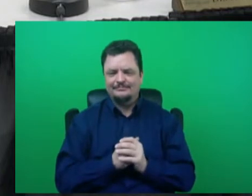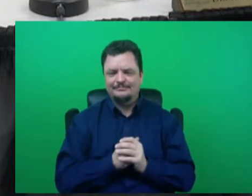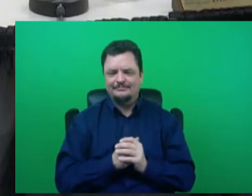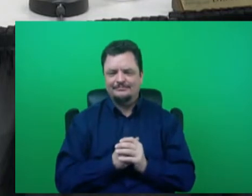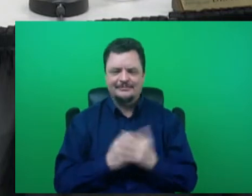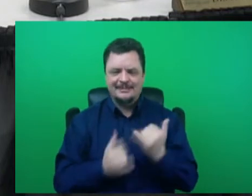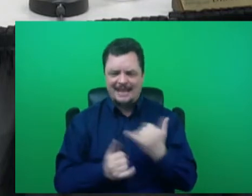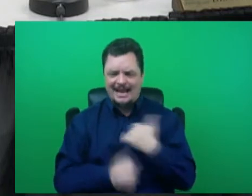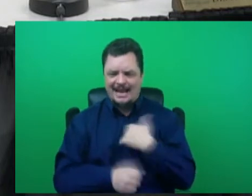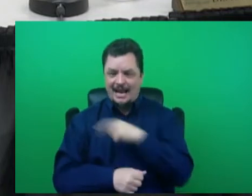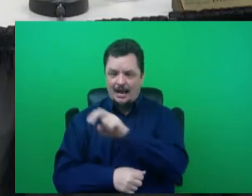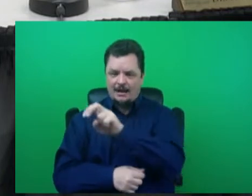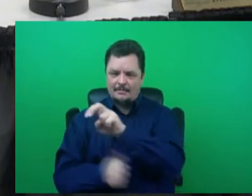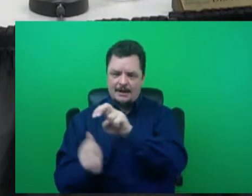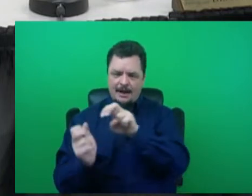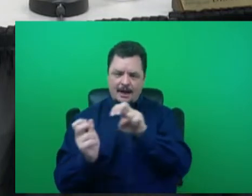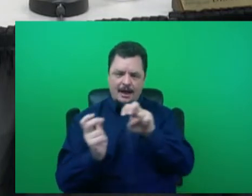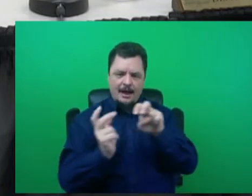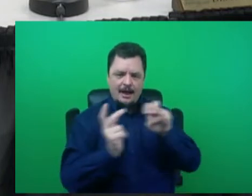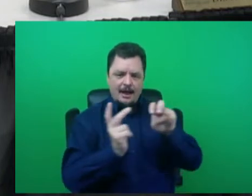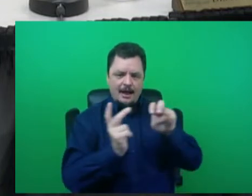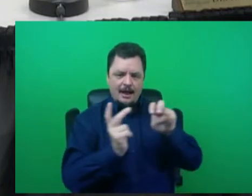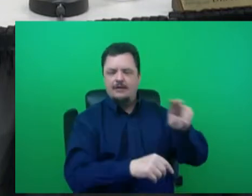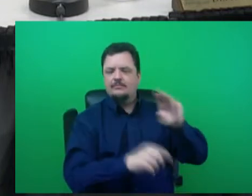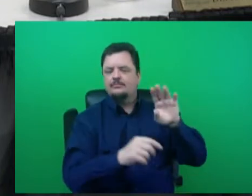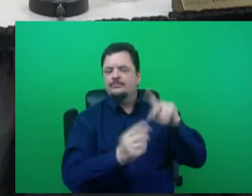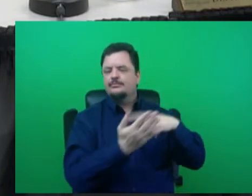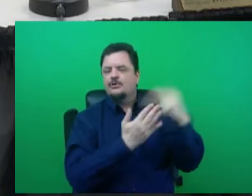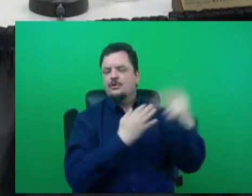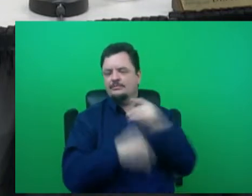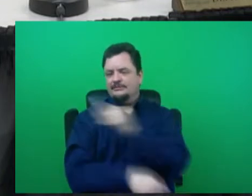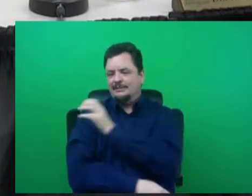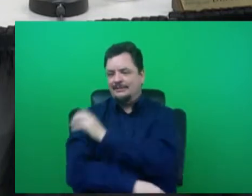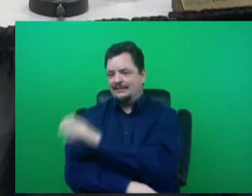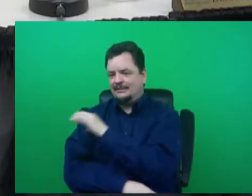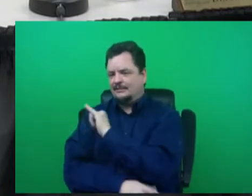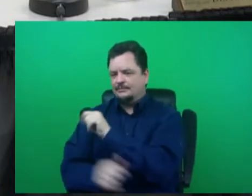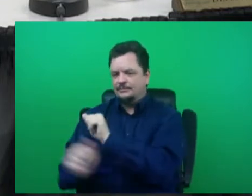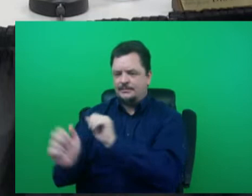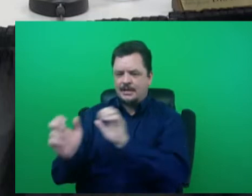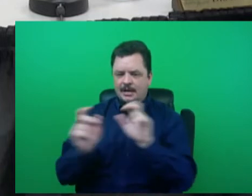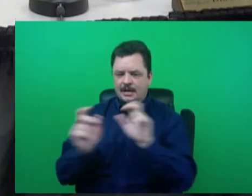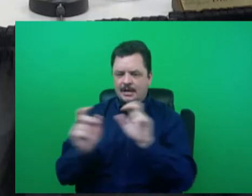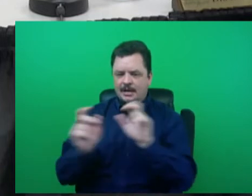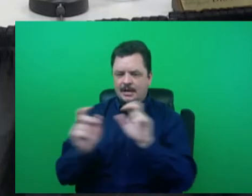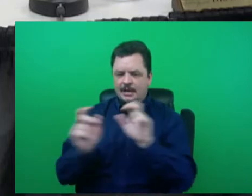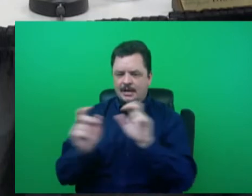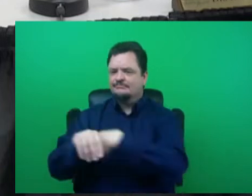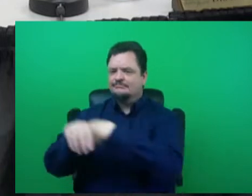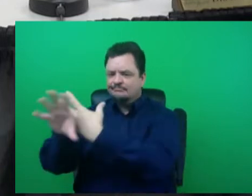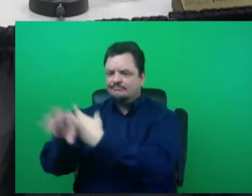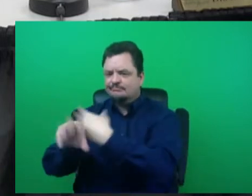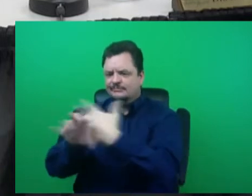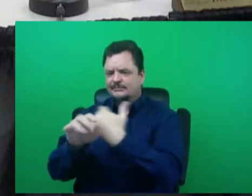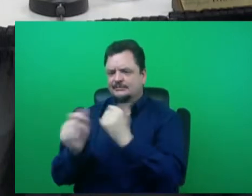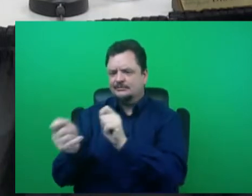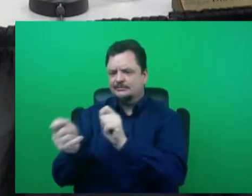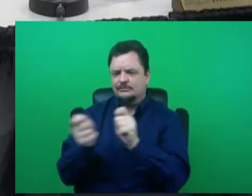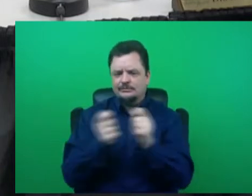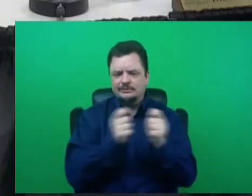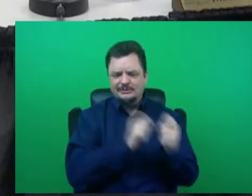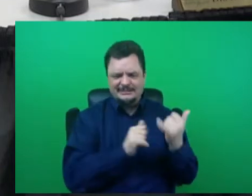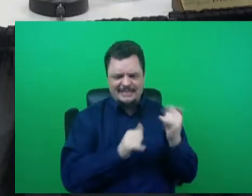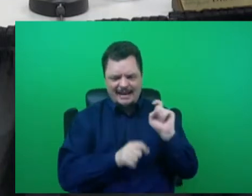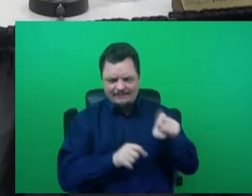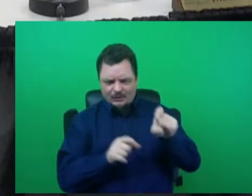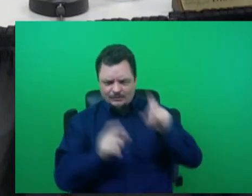that were not clinical, that, you know, we are telehealth and you know, being innovative about how we approach our work,